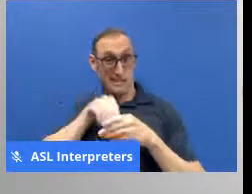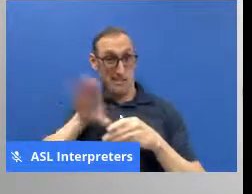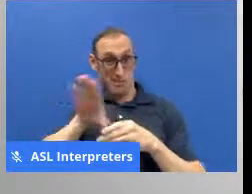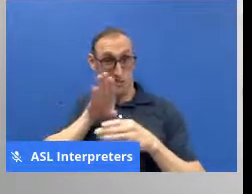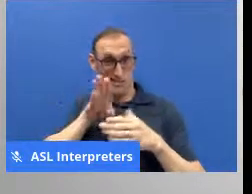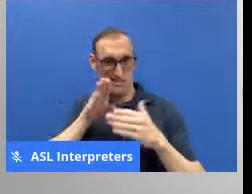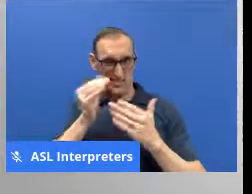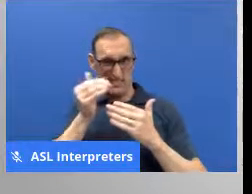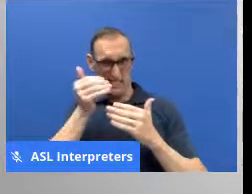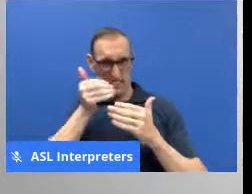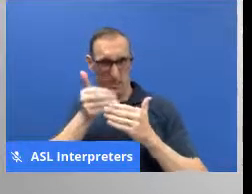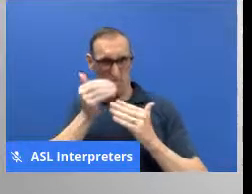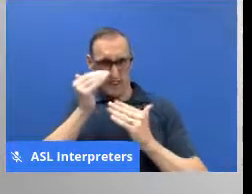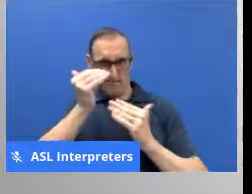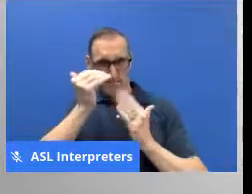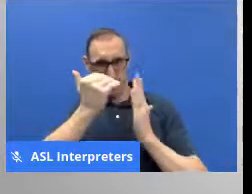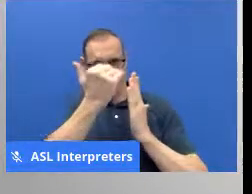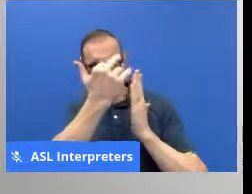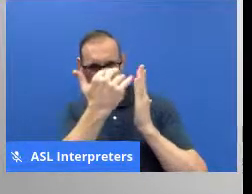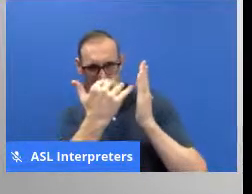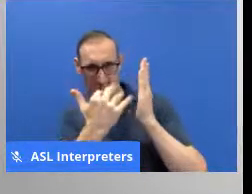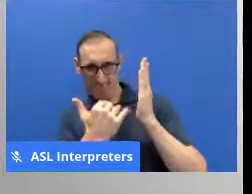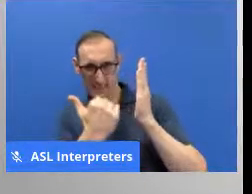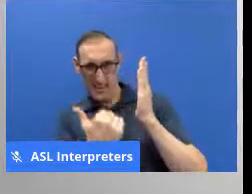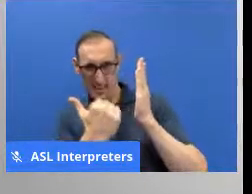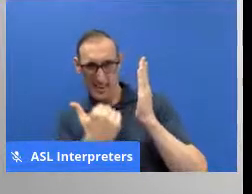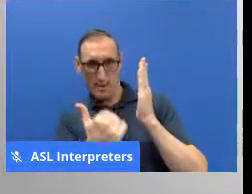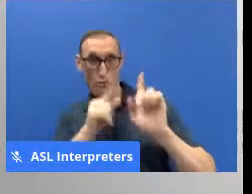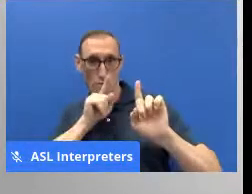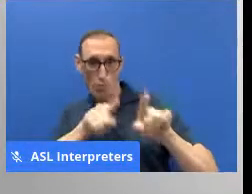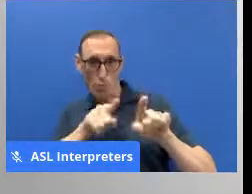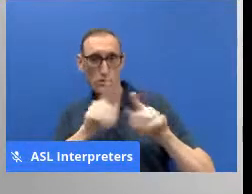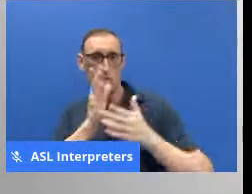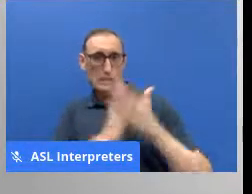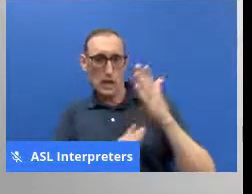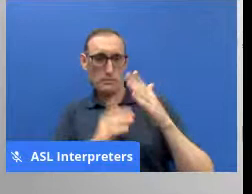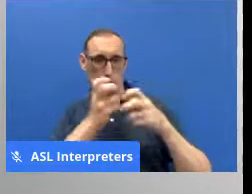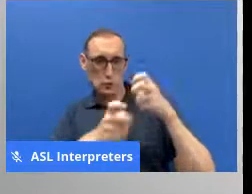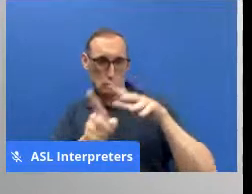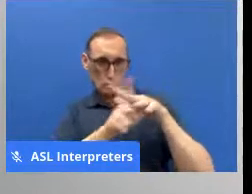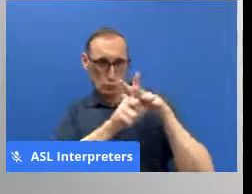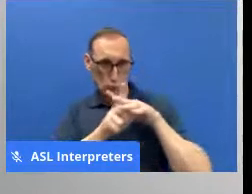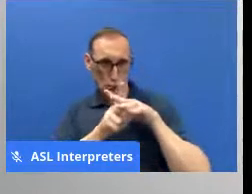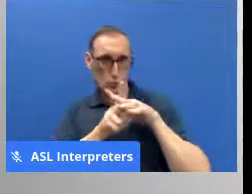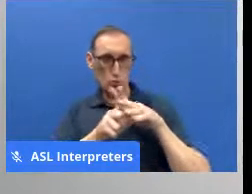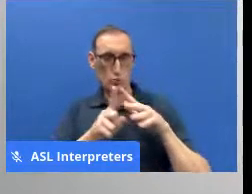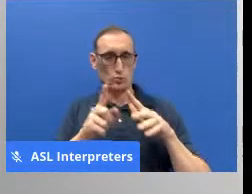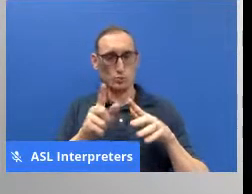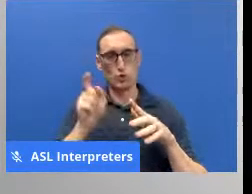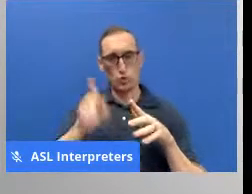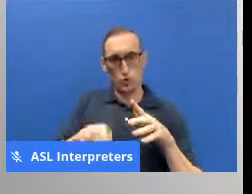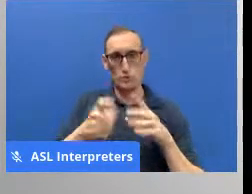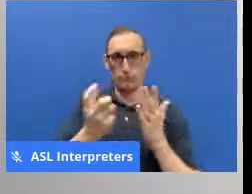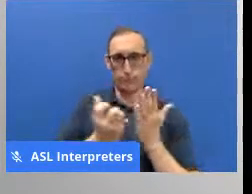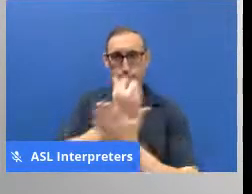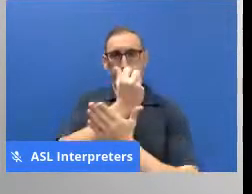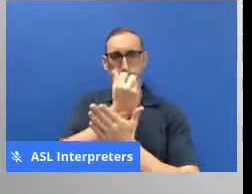would definitely review those as well. They talked a lot about